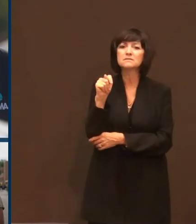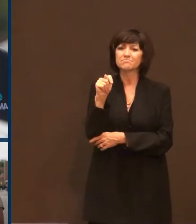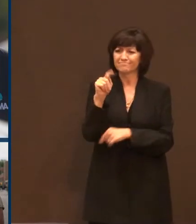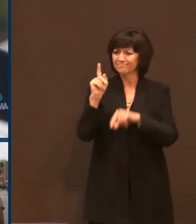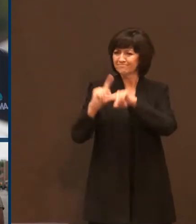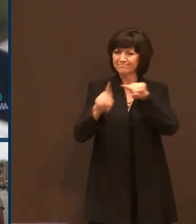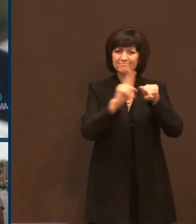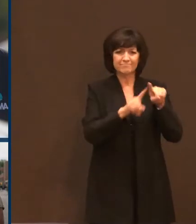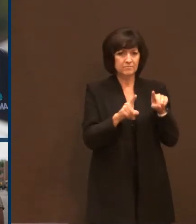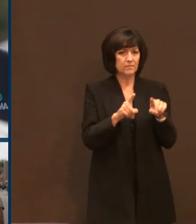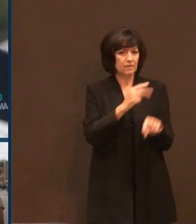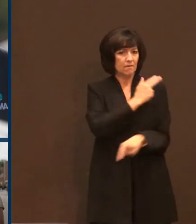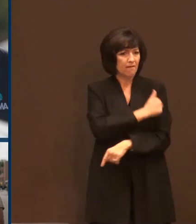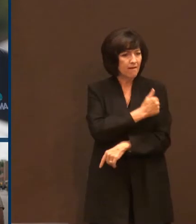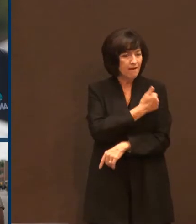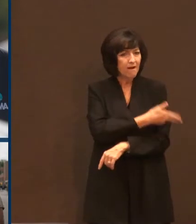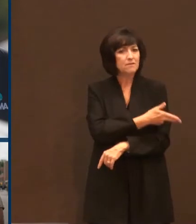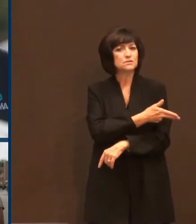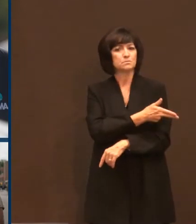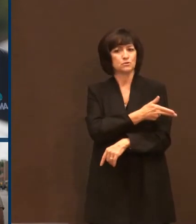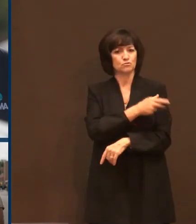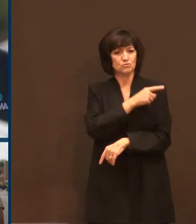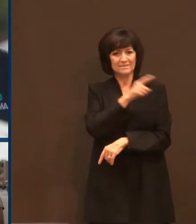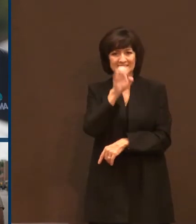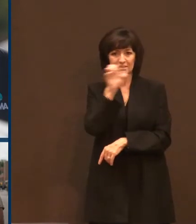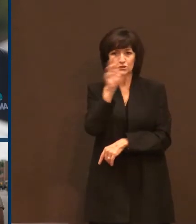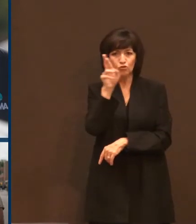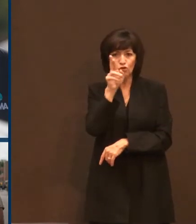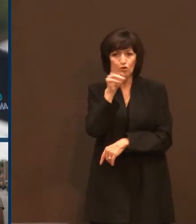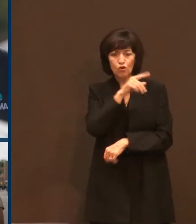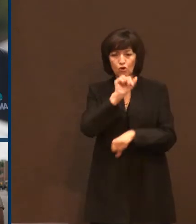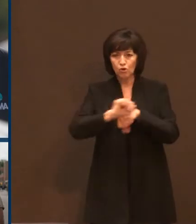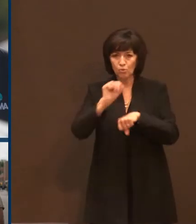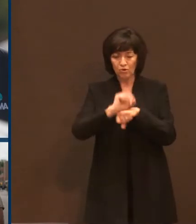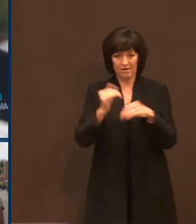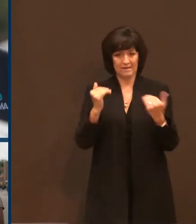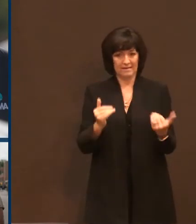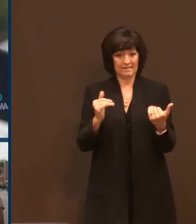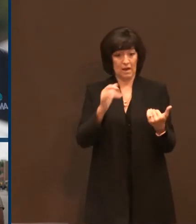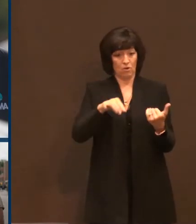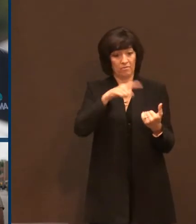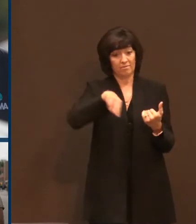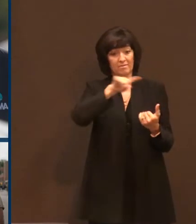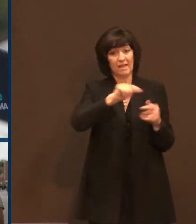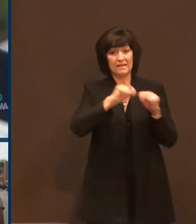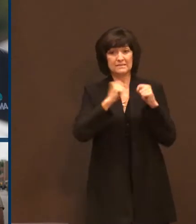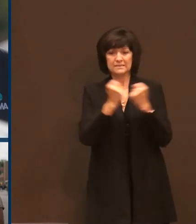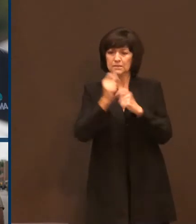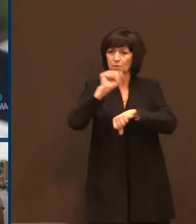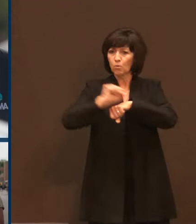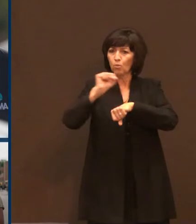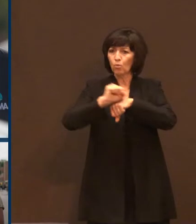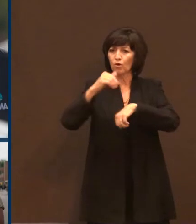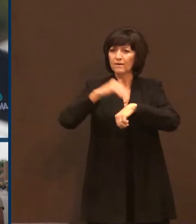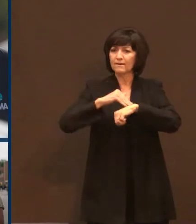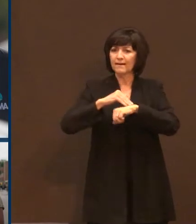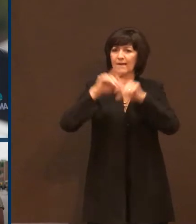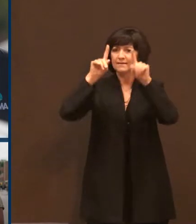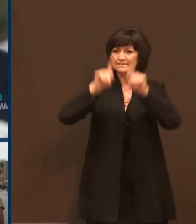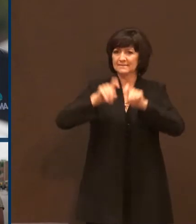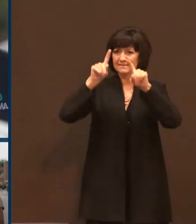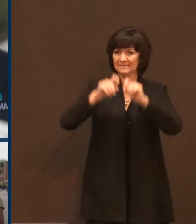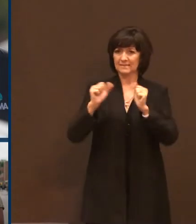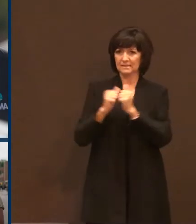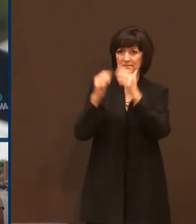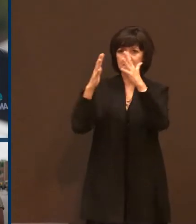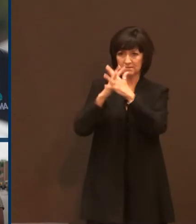our hospitals, now all the Corps that's working on our testing sites. That includes all those